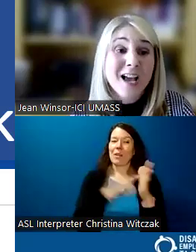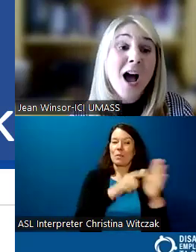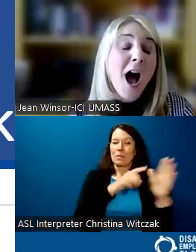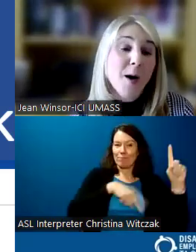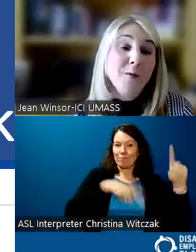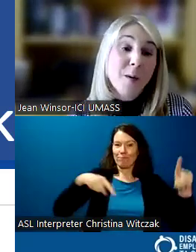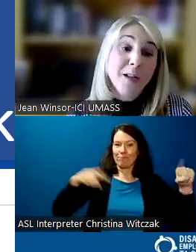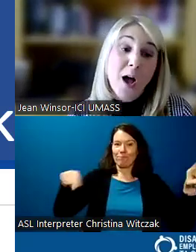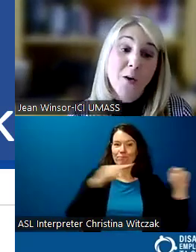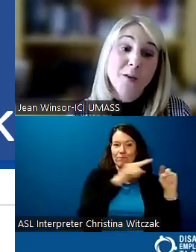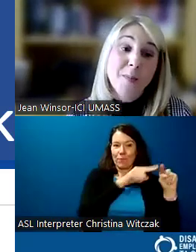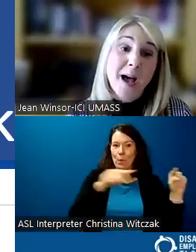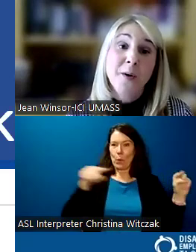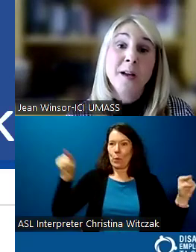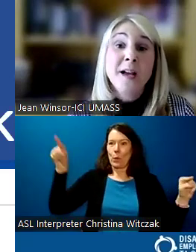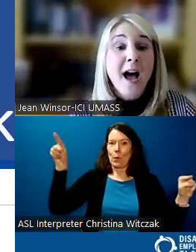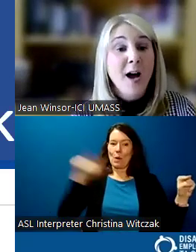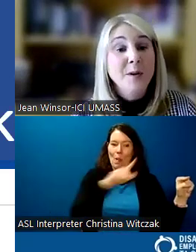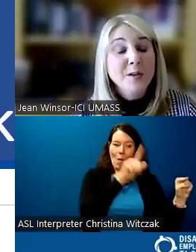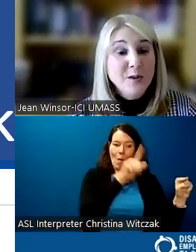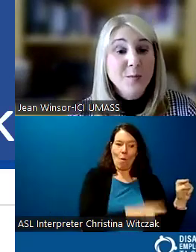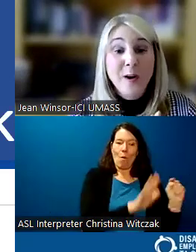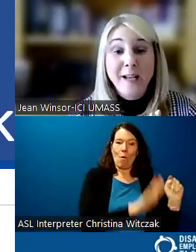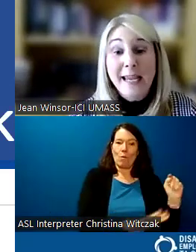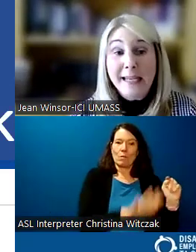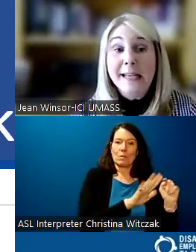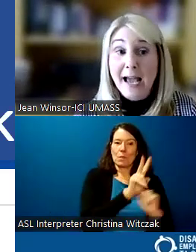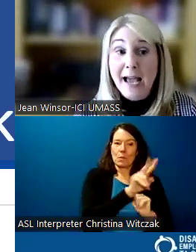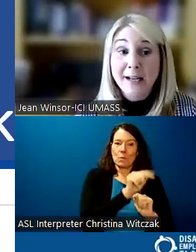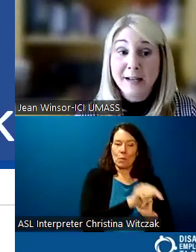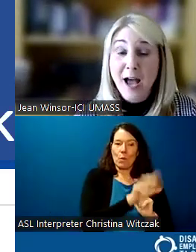ranges from a low of about